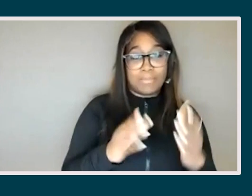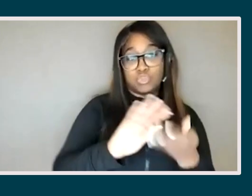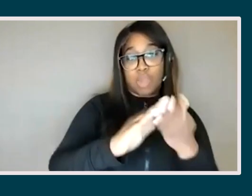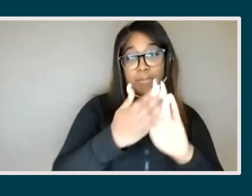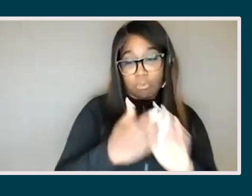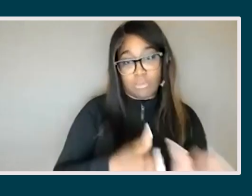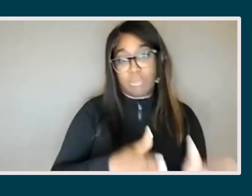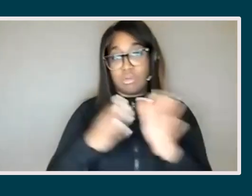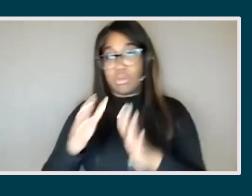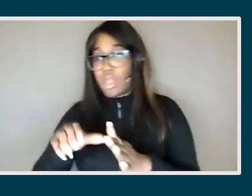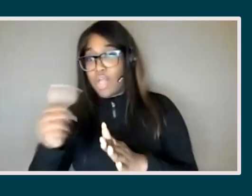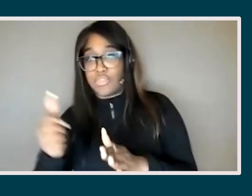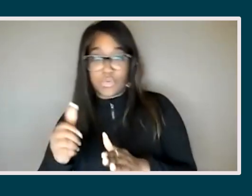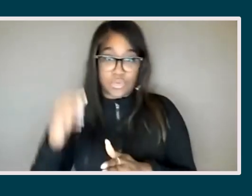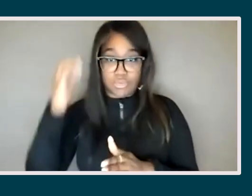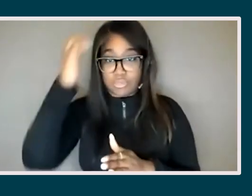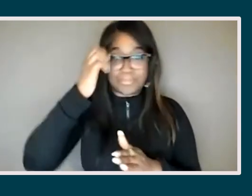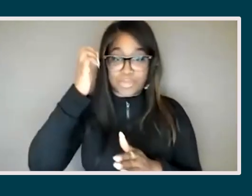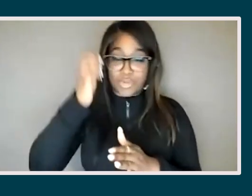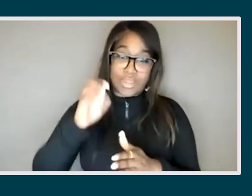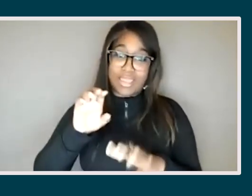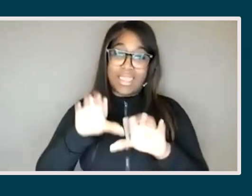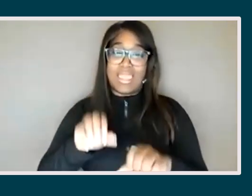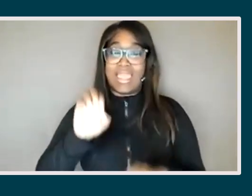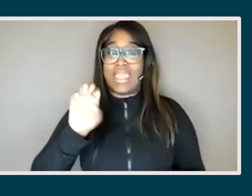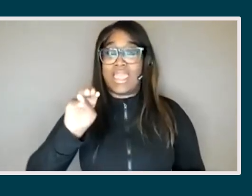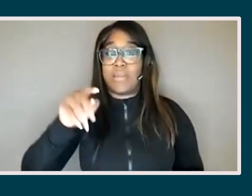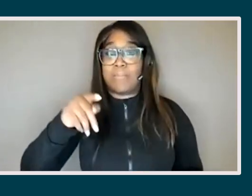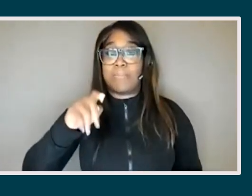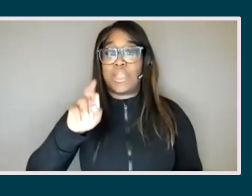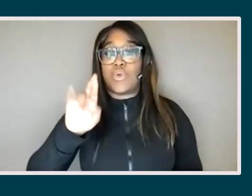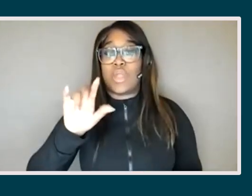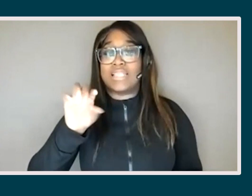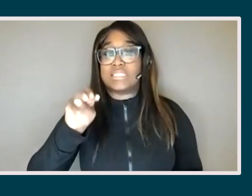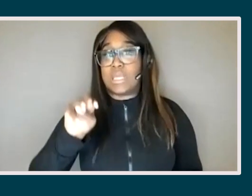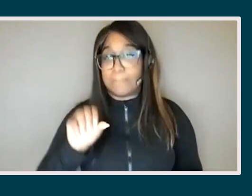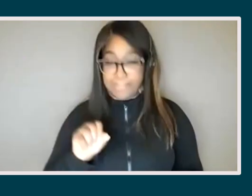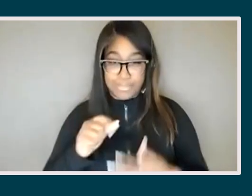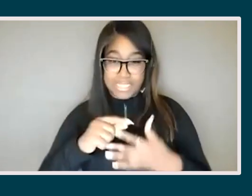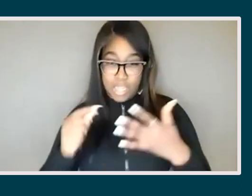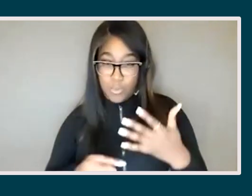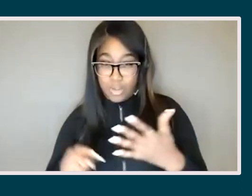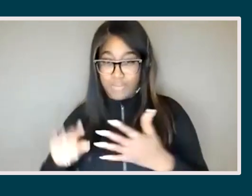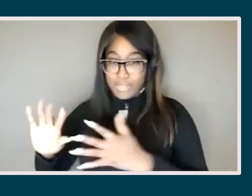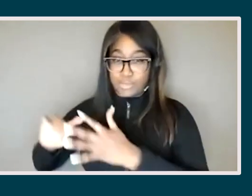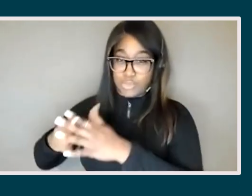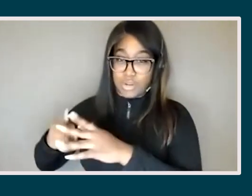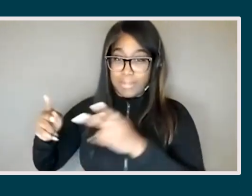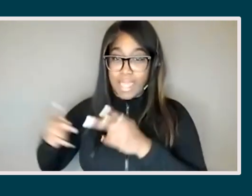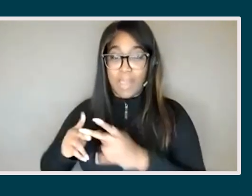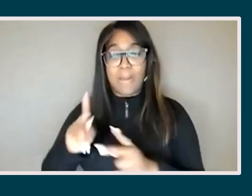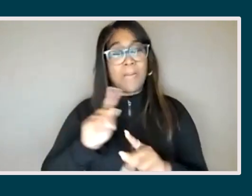etc. However, I find that still people get so focused, just as you're saying, Mom,